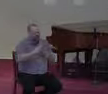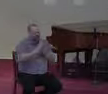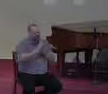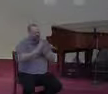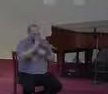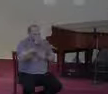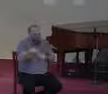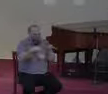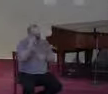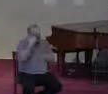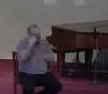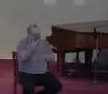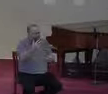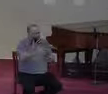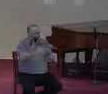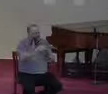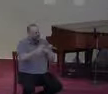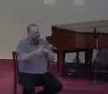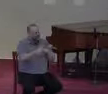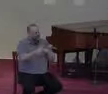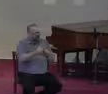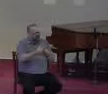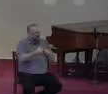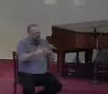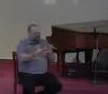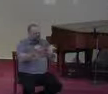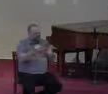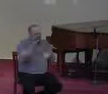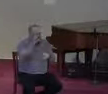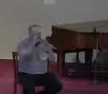you? If you'd like to choose to follow Jesus today, would you raise your hand right now?